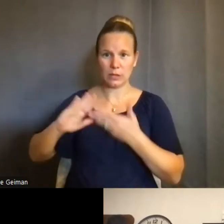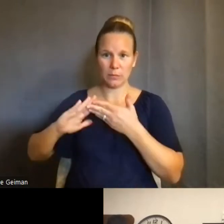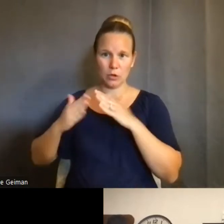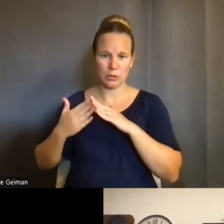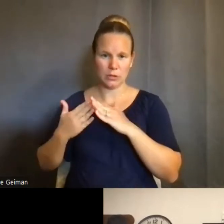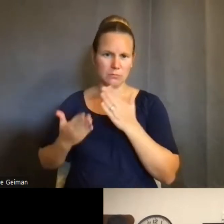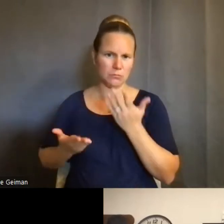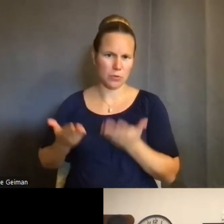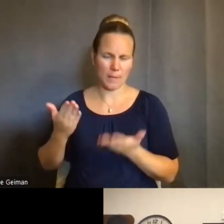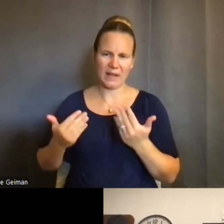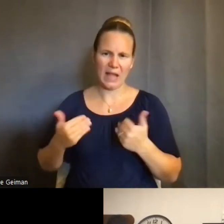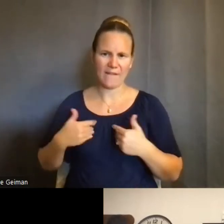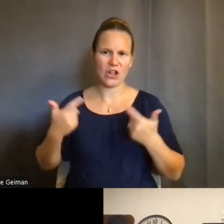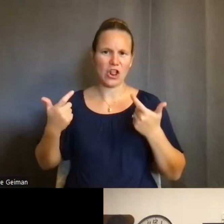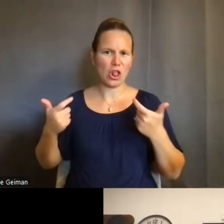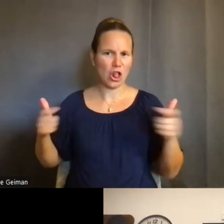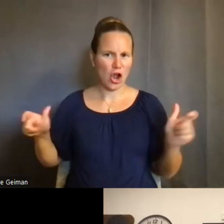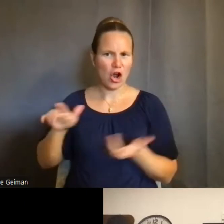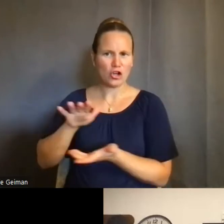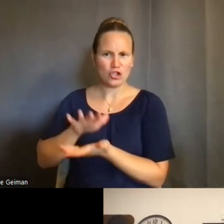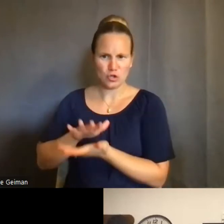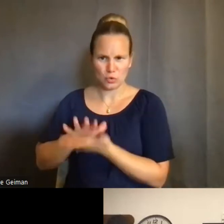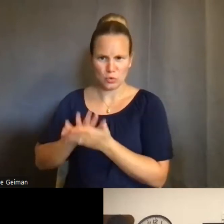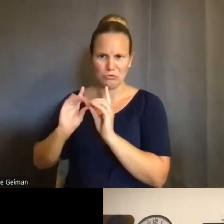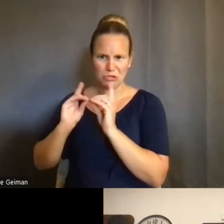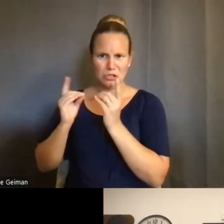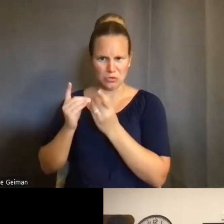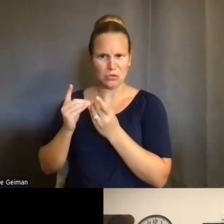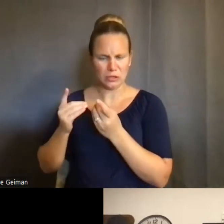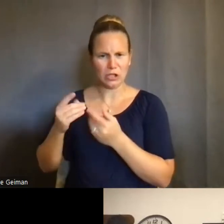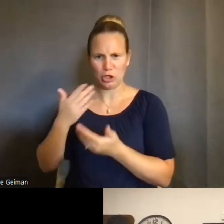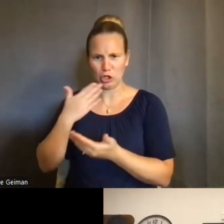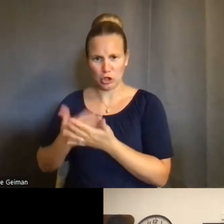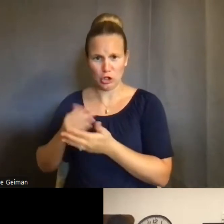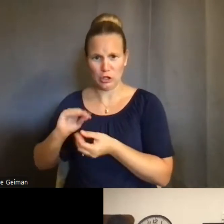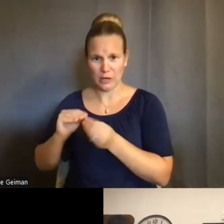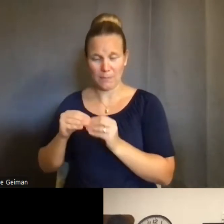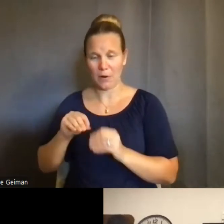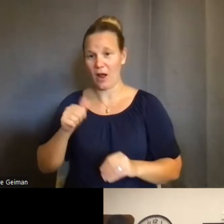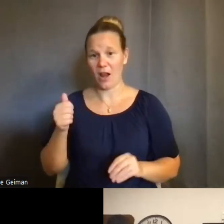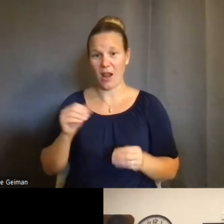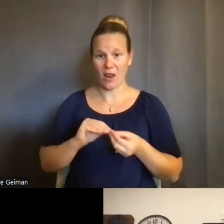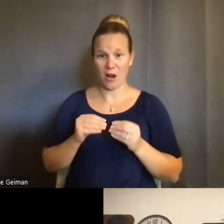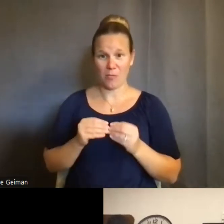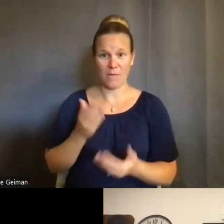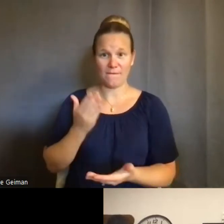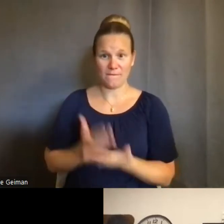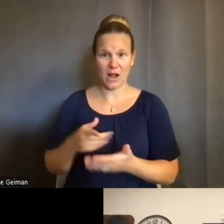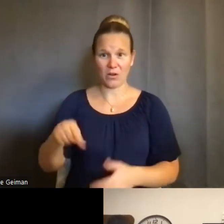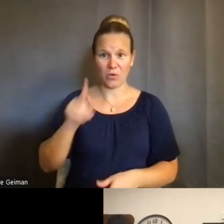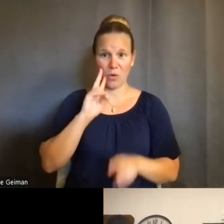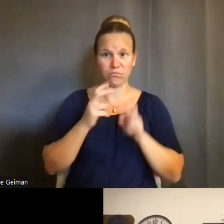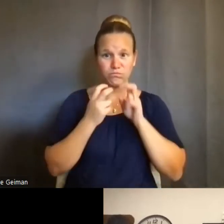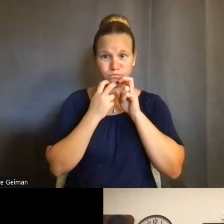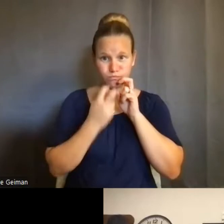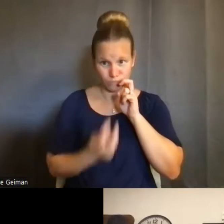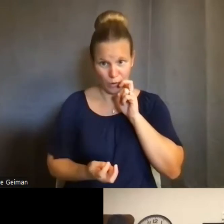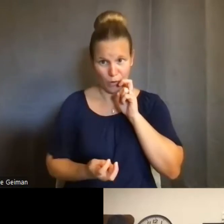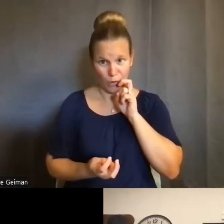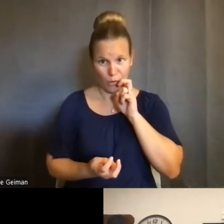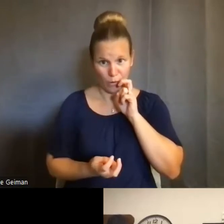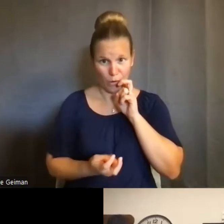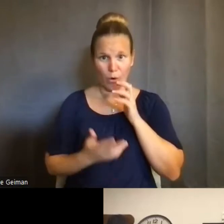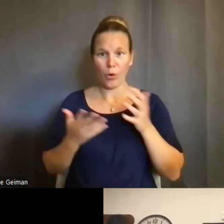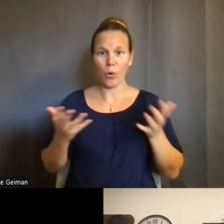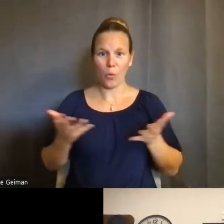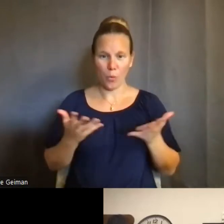have large school districts of great populations. So this is going to be another number and fact that shocks a lot of people about what it's like to